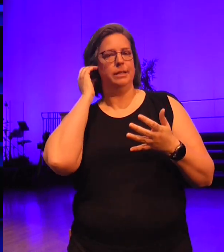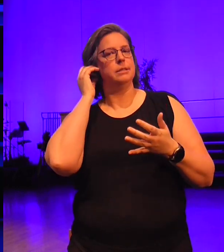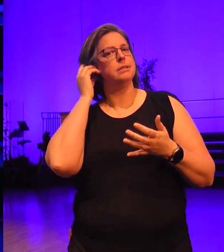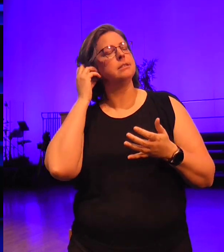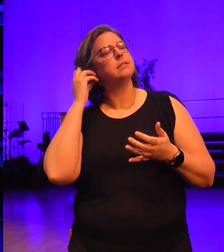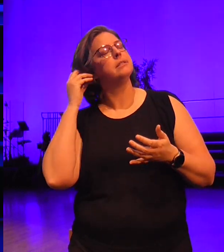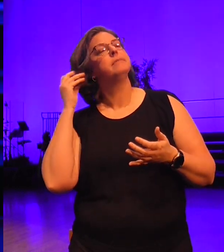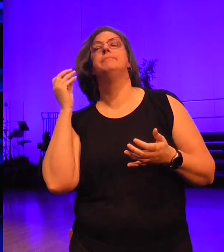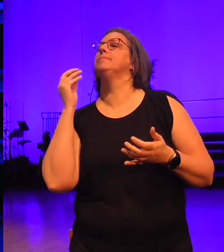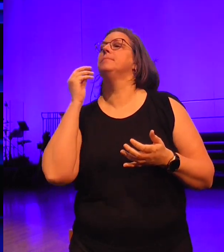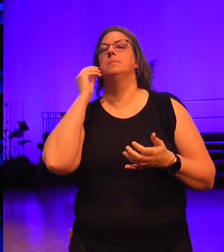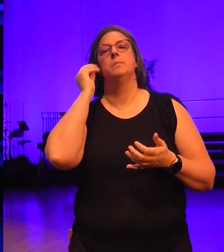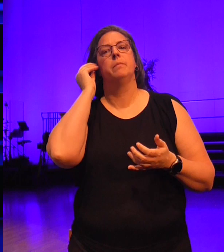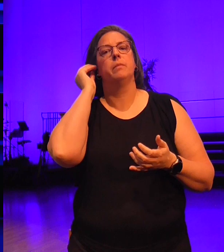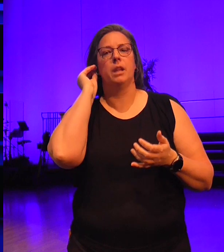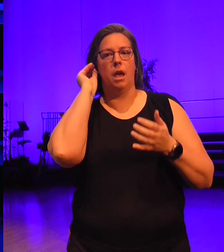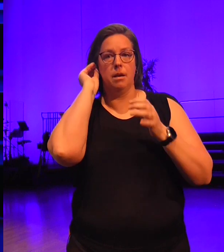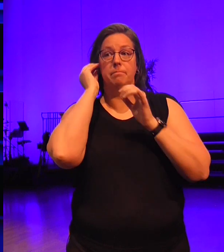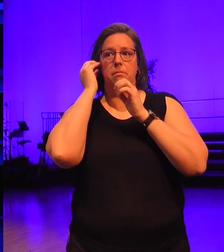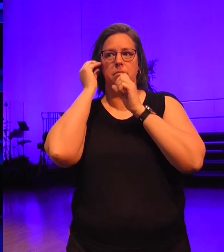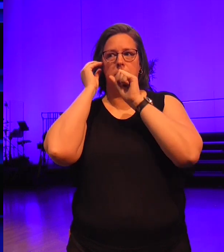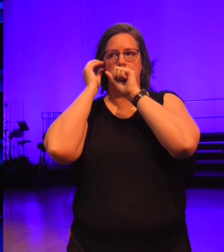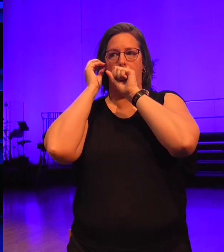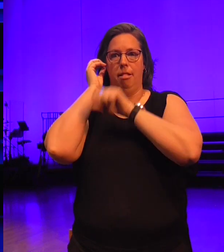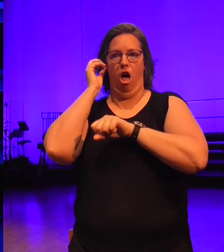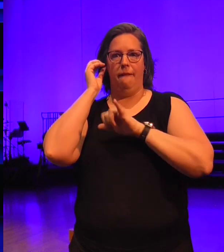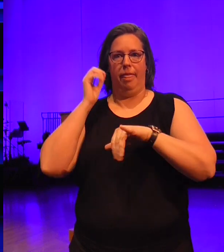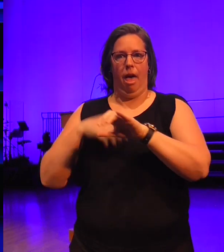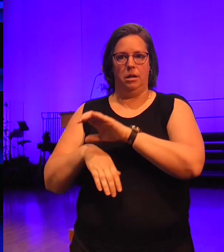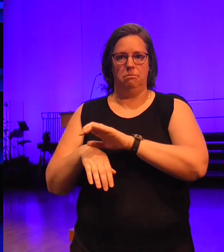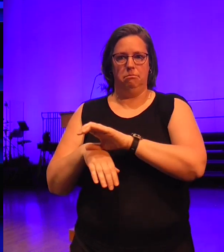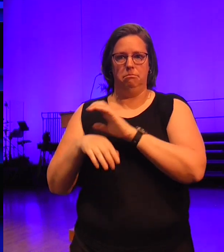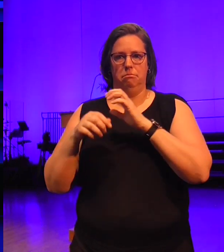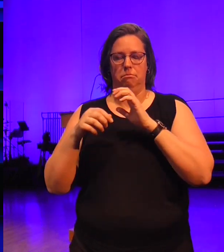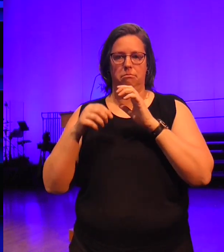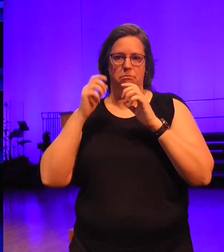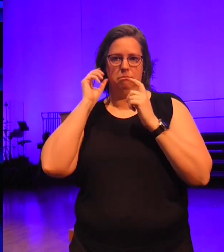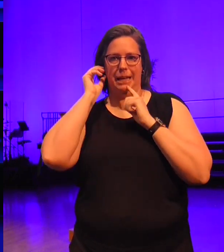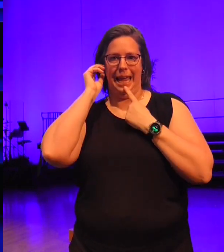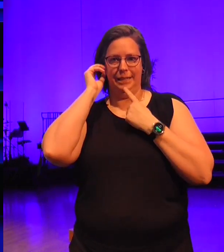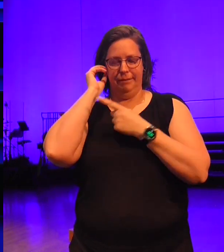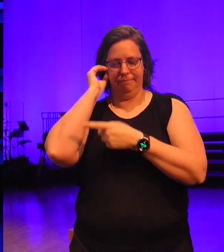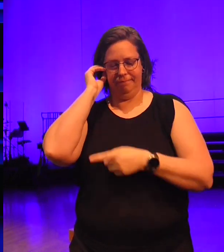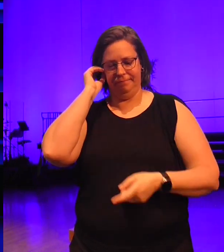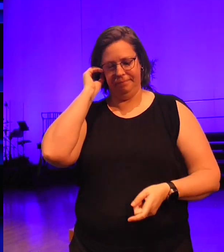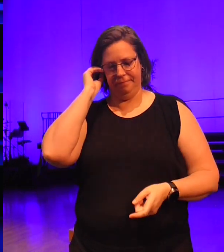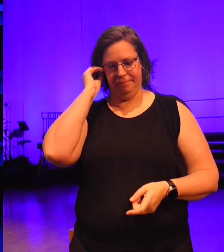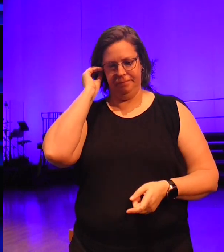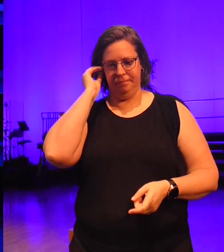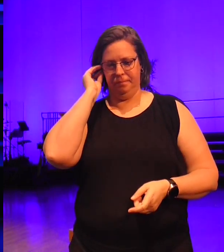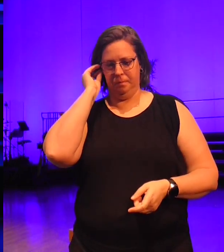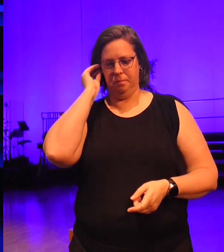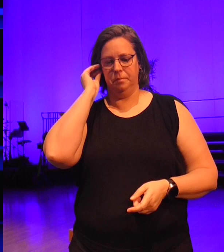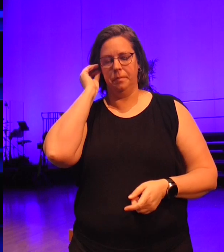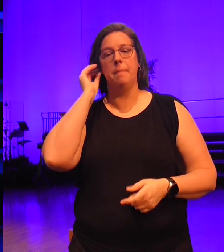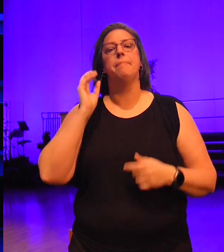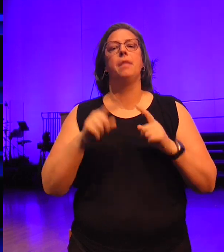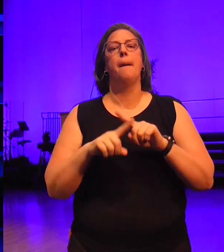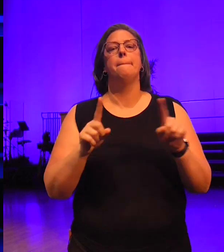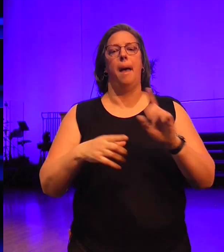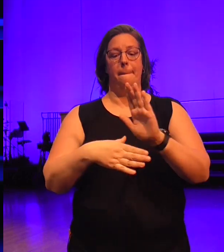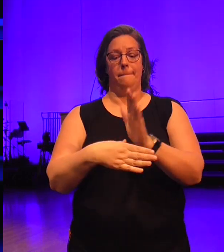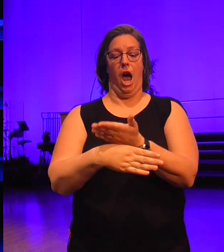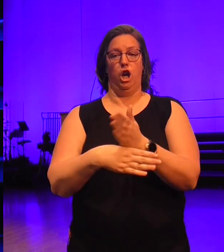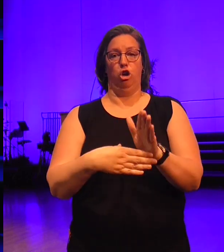Love the Mr. Good Bar. Moderation helps us experience